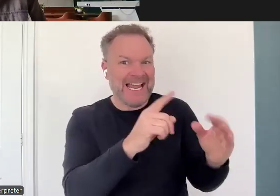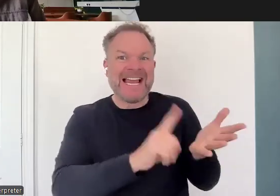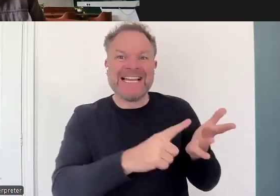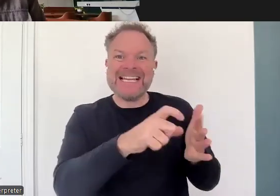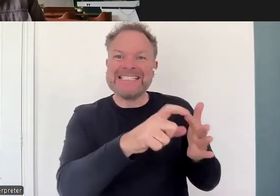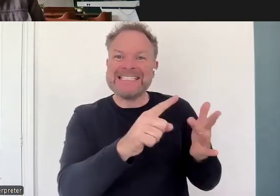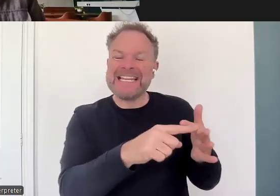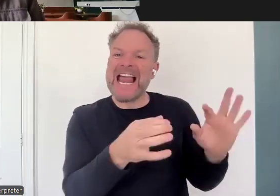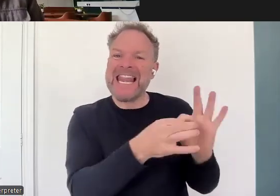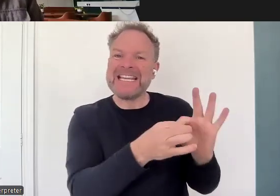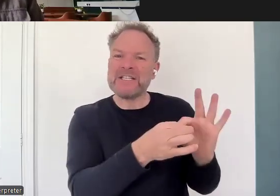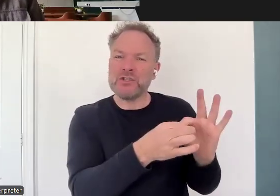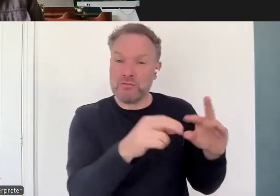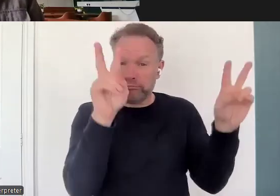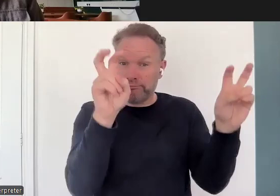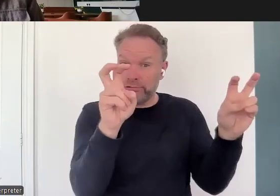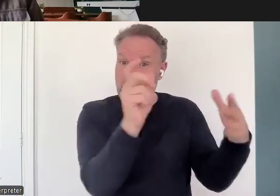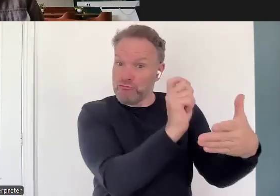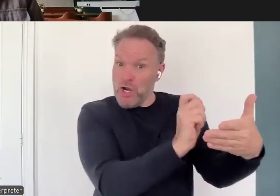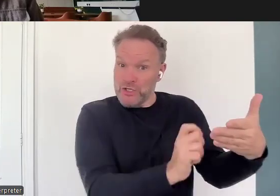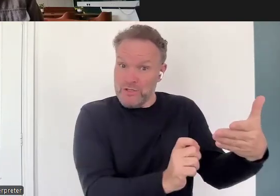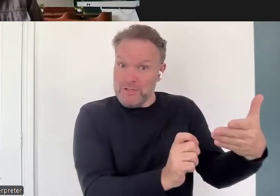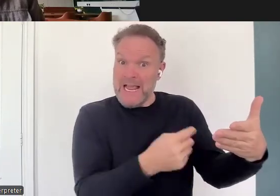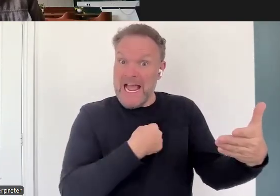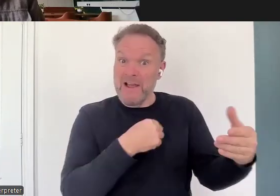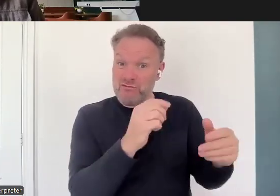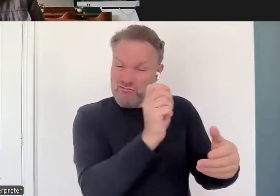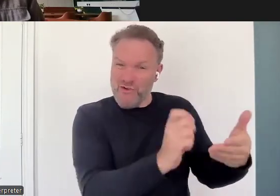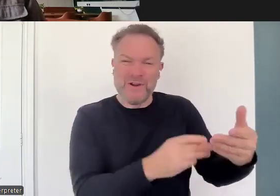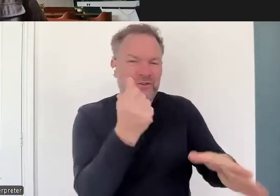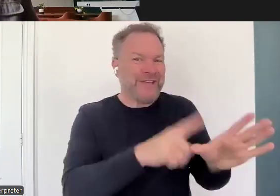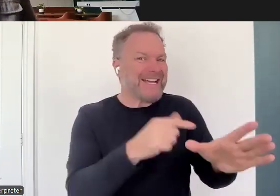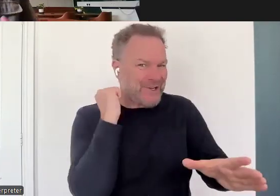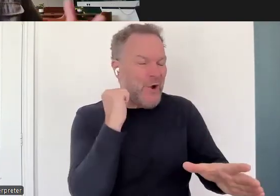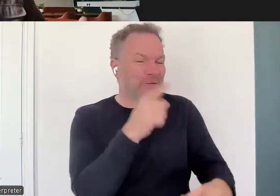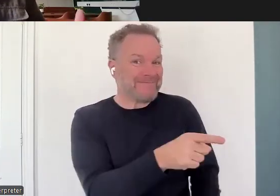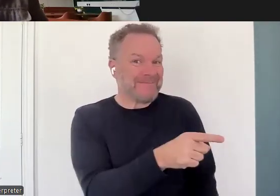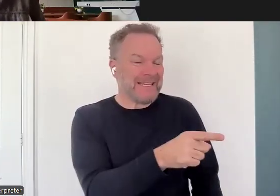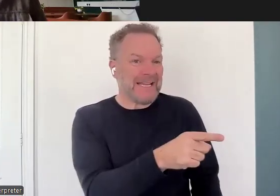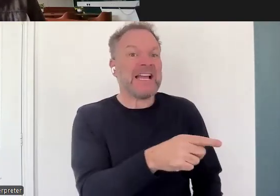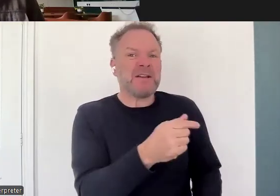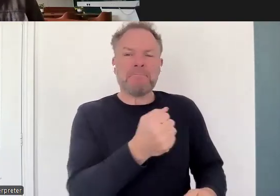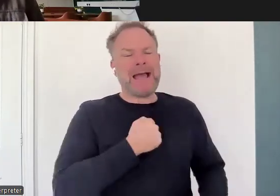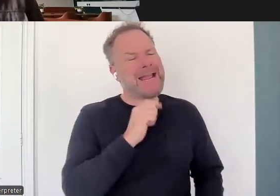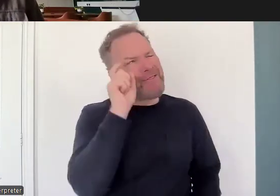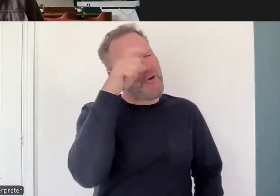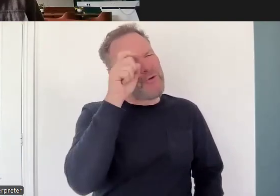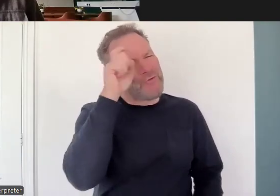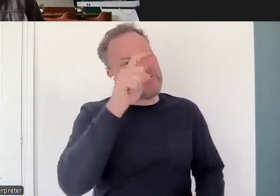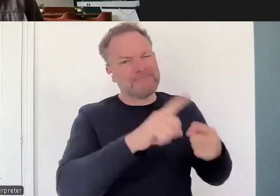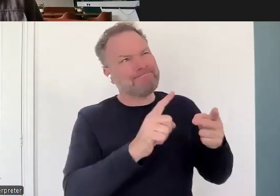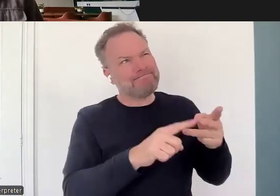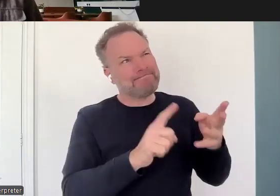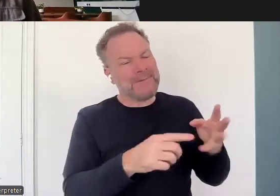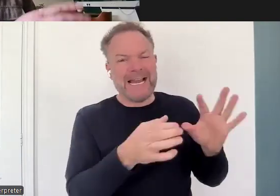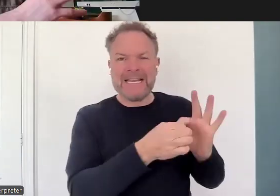article that I wrote for CoPro Collective a few years ago now, sharing some of my thoughts on good